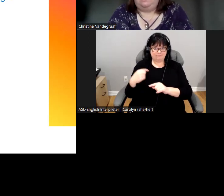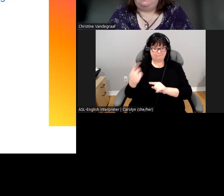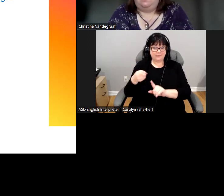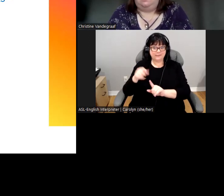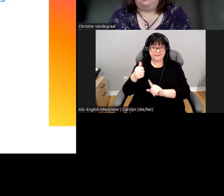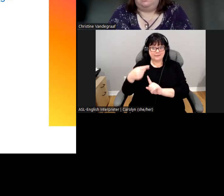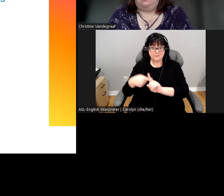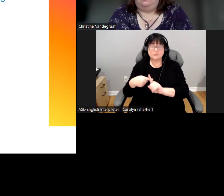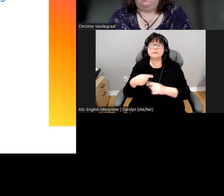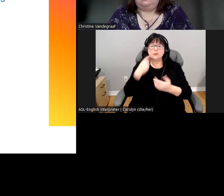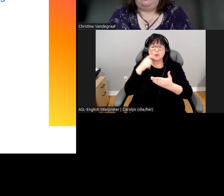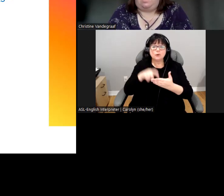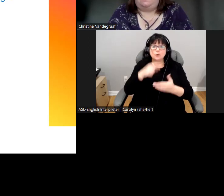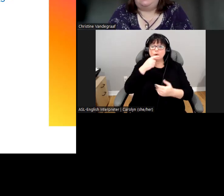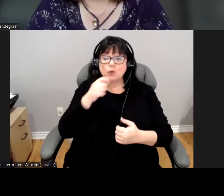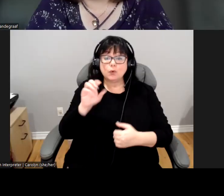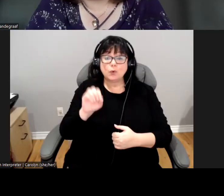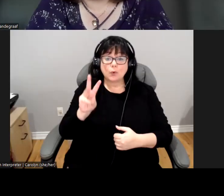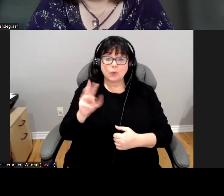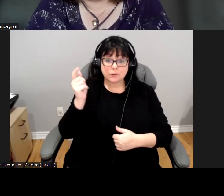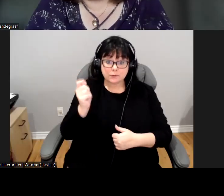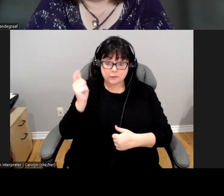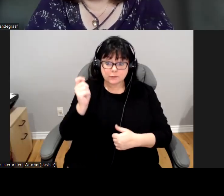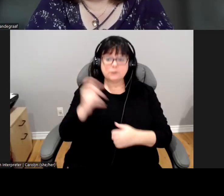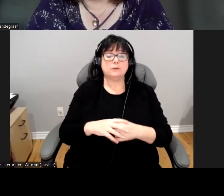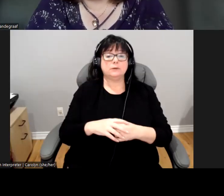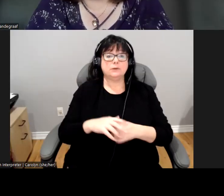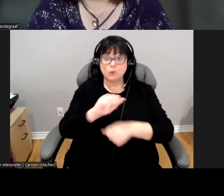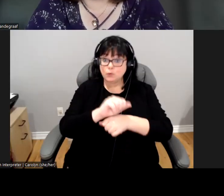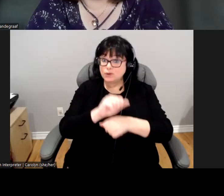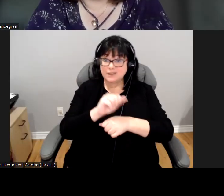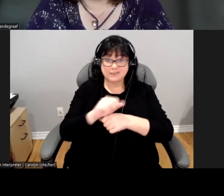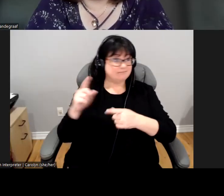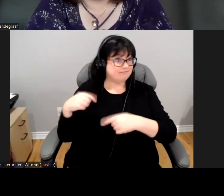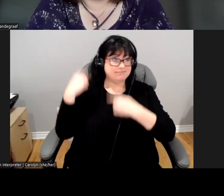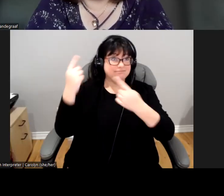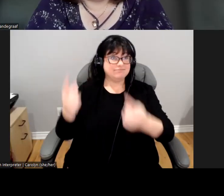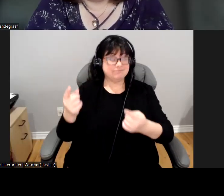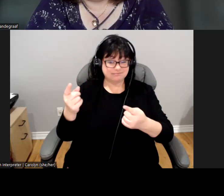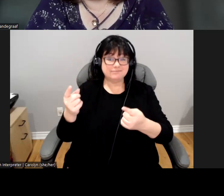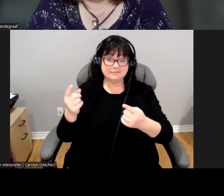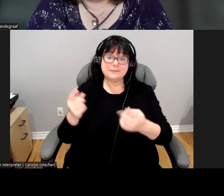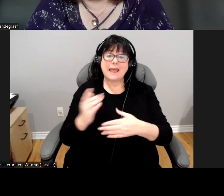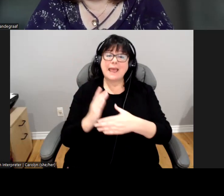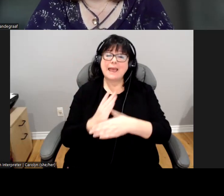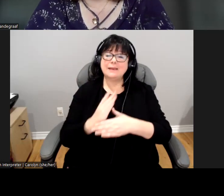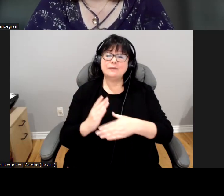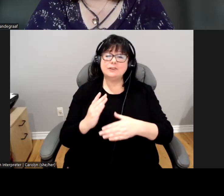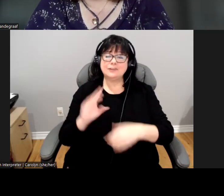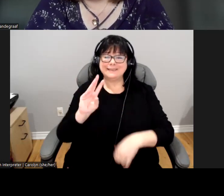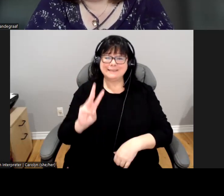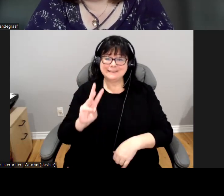someone that's been on Ontario Works and perhaps out of the labor force is like 6 years. So you